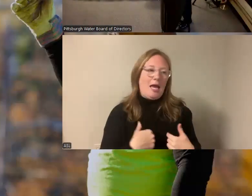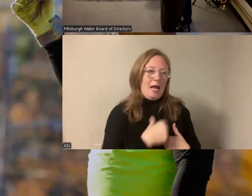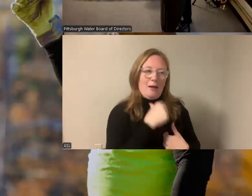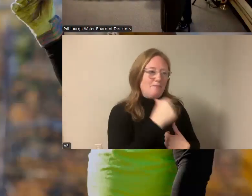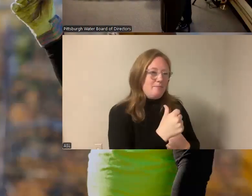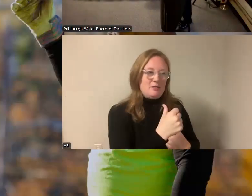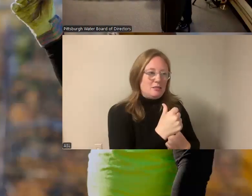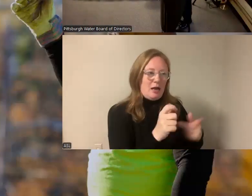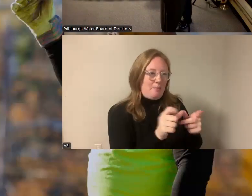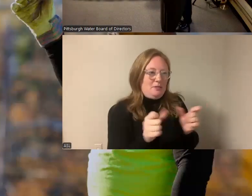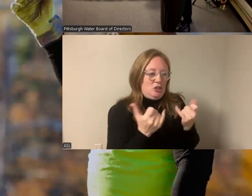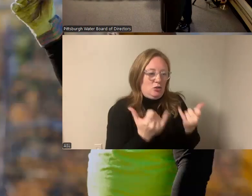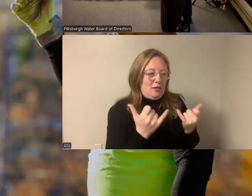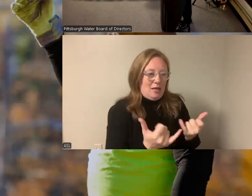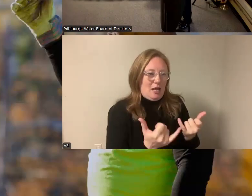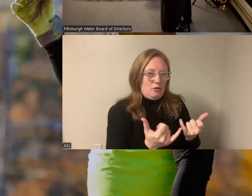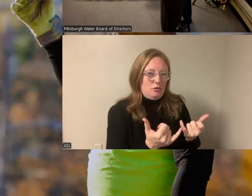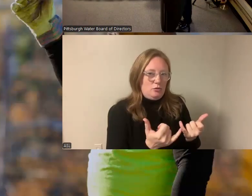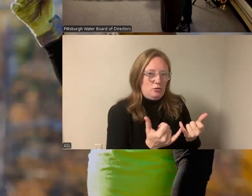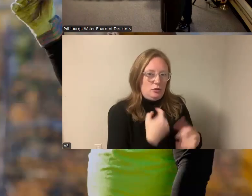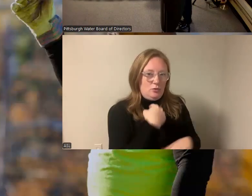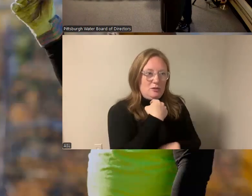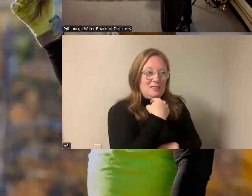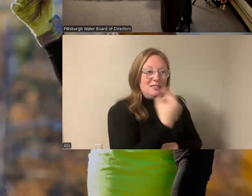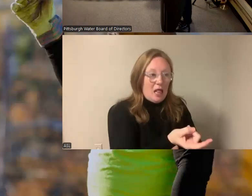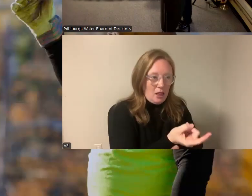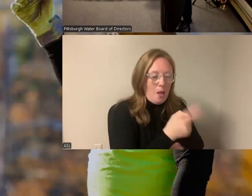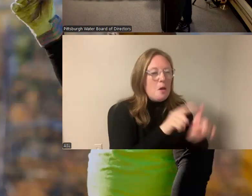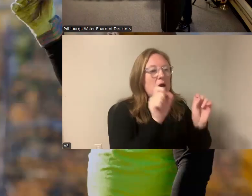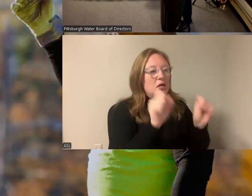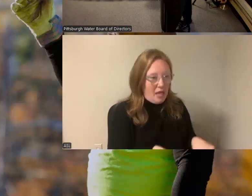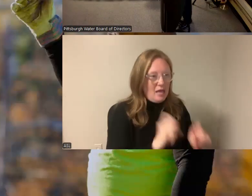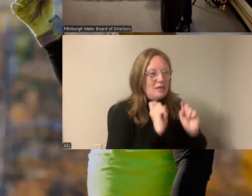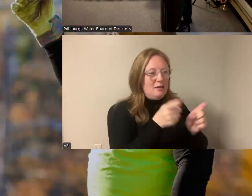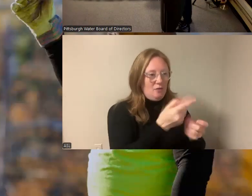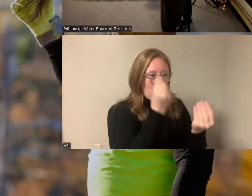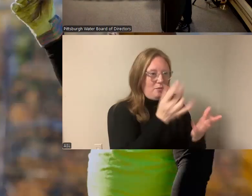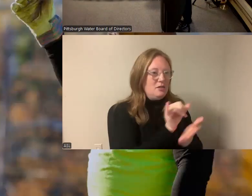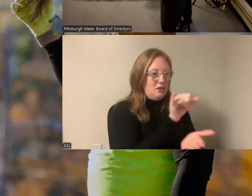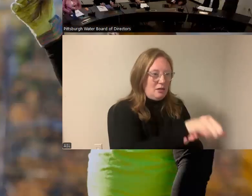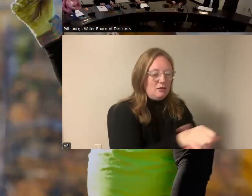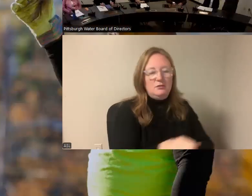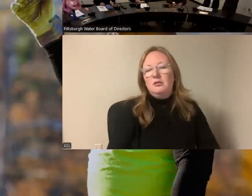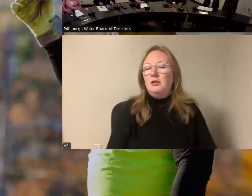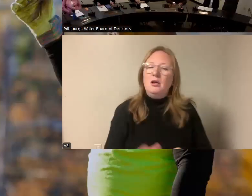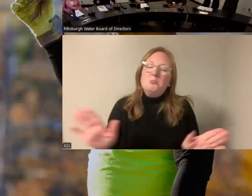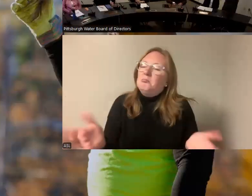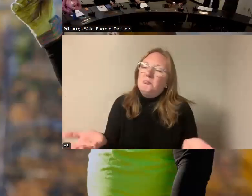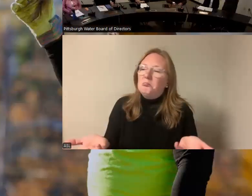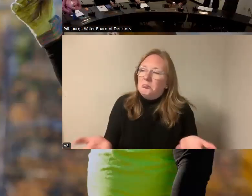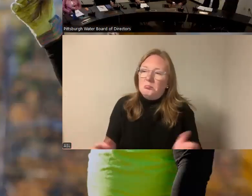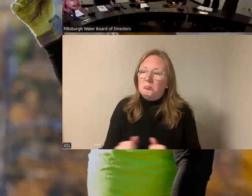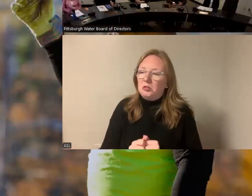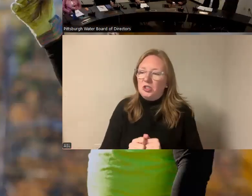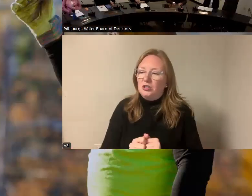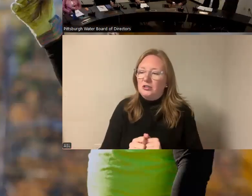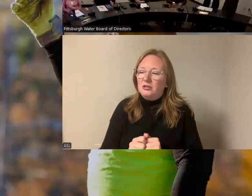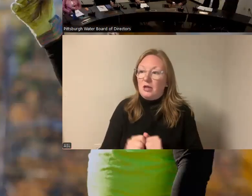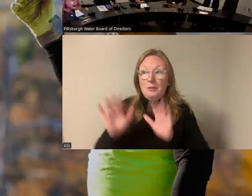able to ascertain that. We can definitely get that information for you. Yeah, I mean, it's just sort of I mean, it was